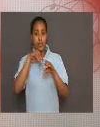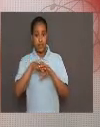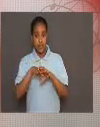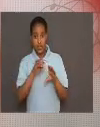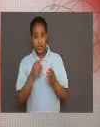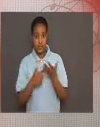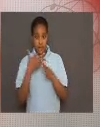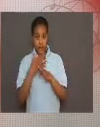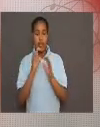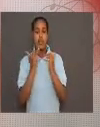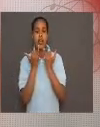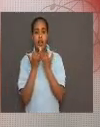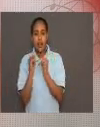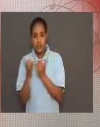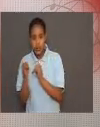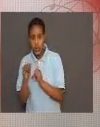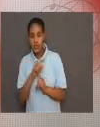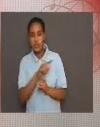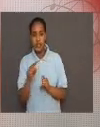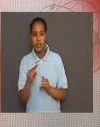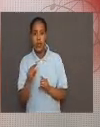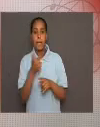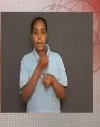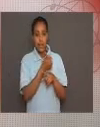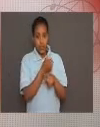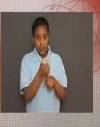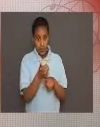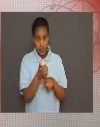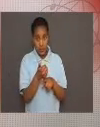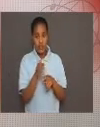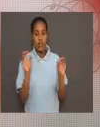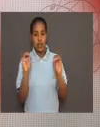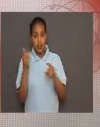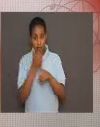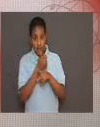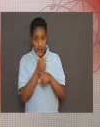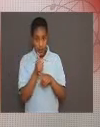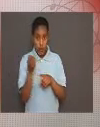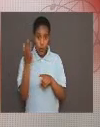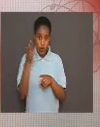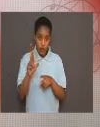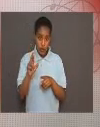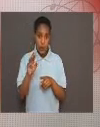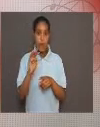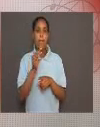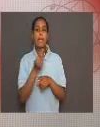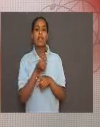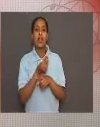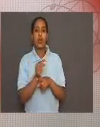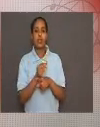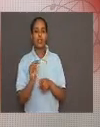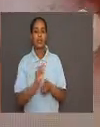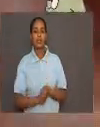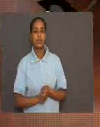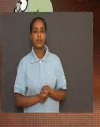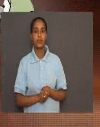then classify them as metals, nonmetals, or metalloids.